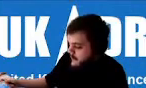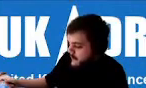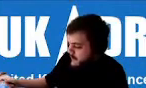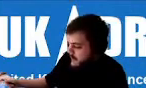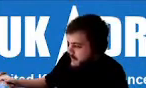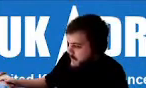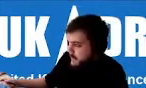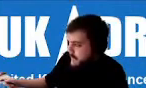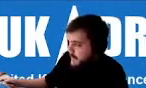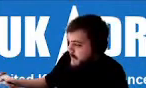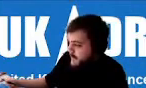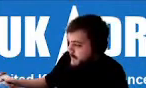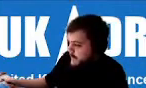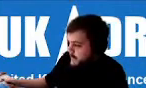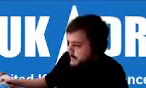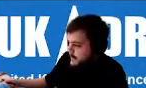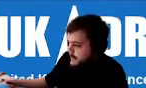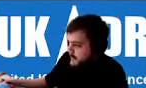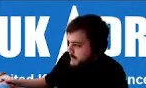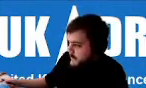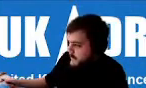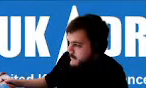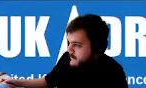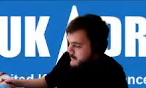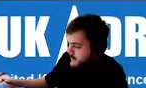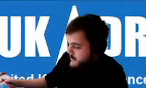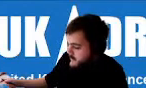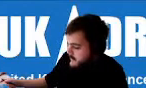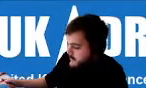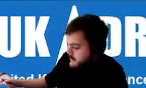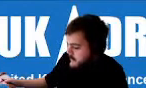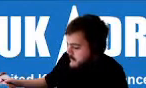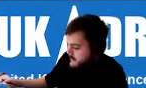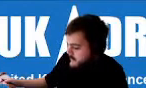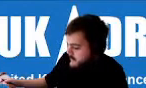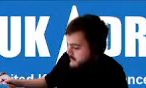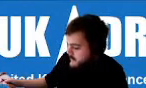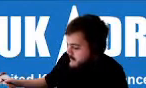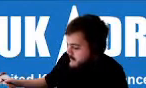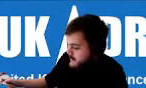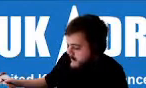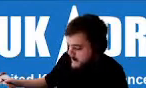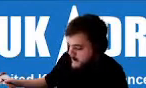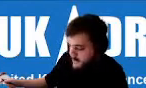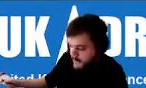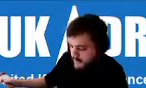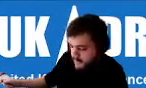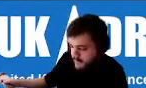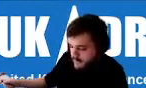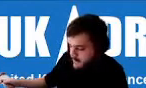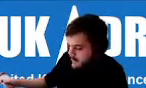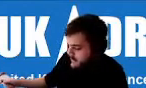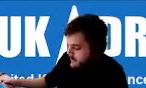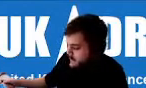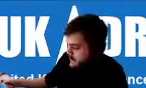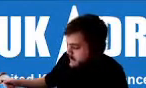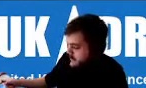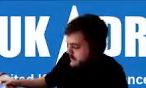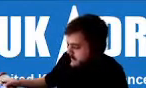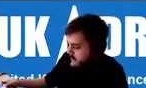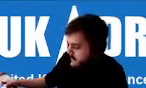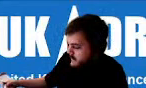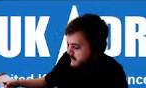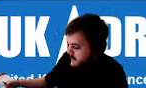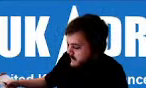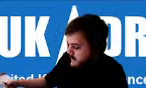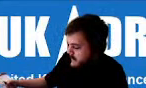and for sharing, for this attitude, open attitude to sharing. The second one is it leaves me with a strong